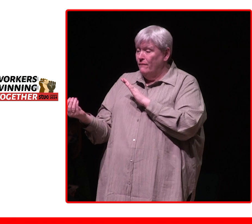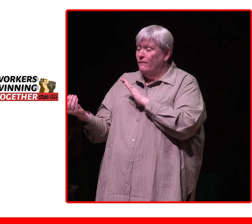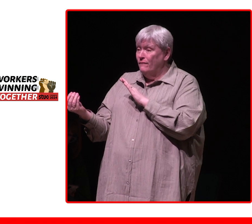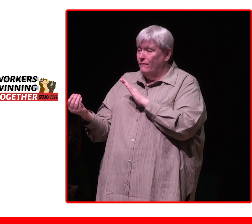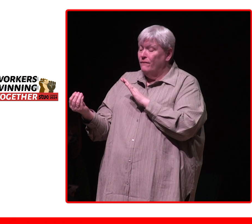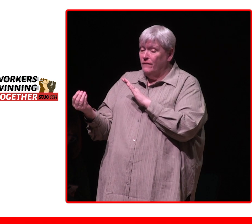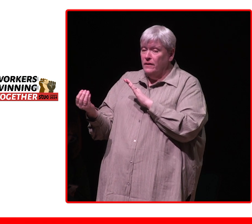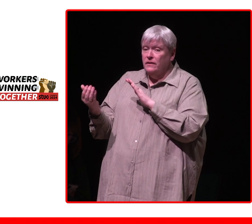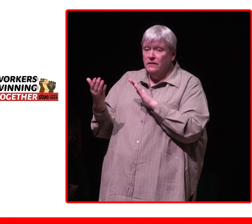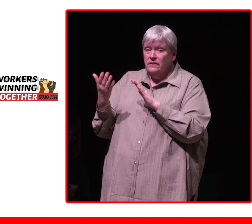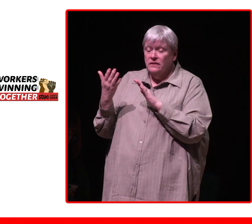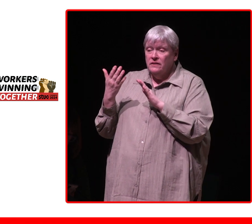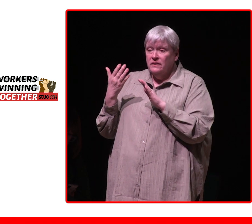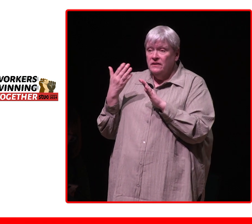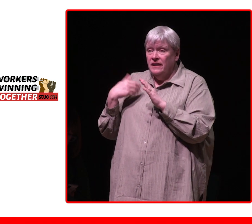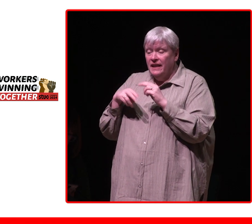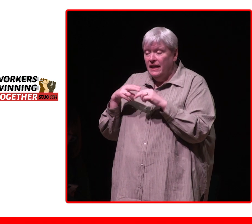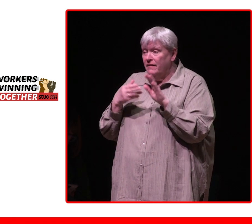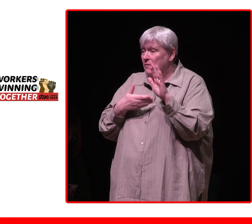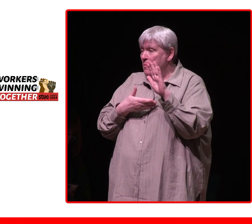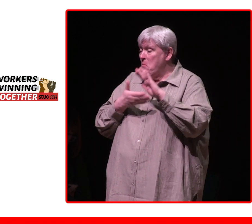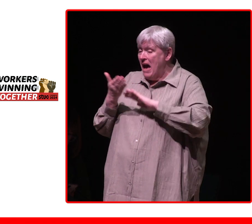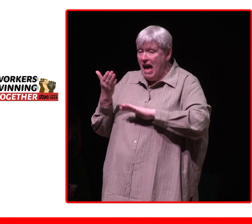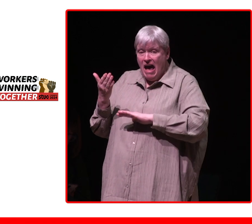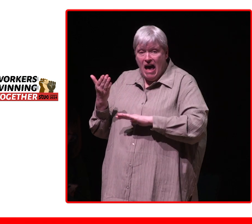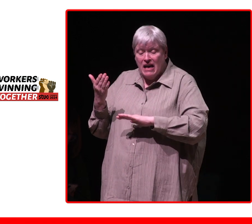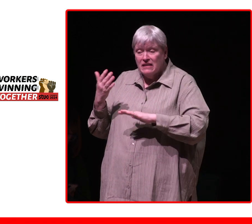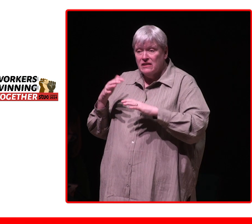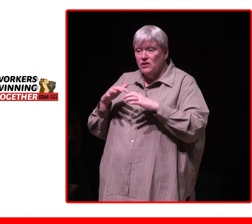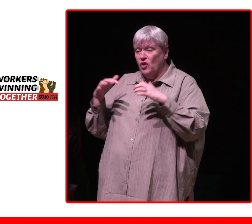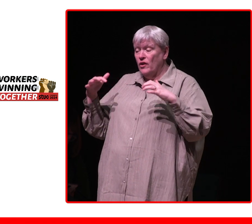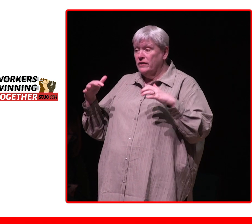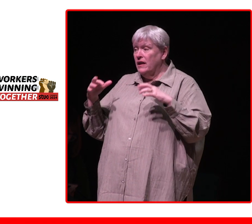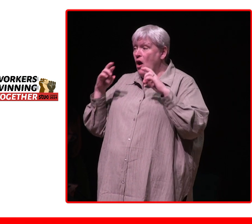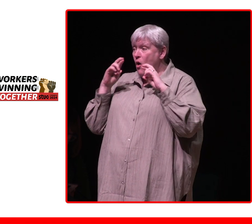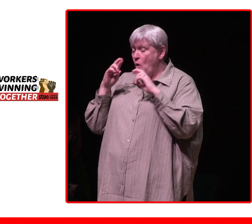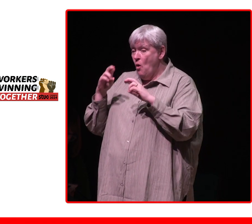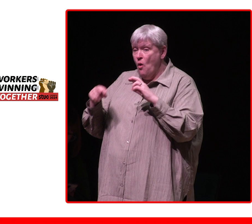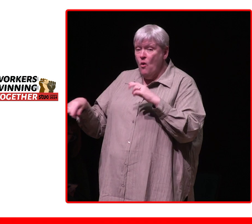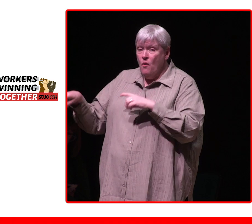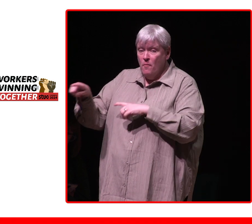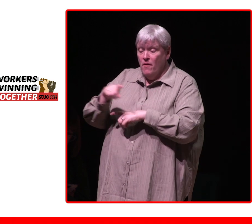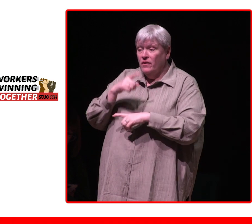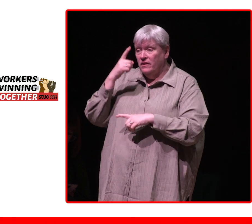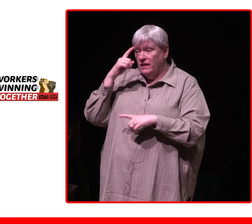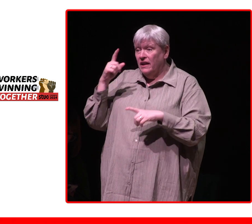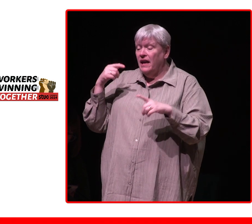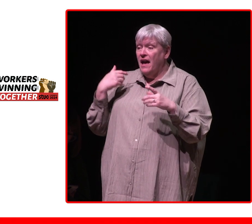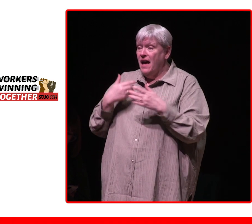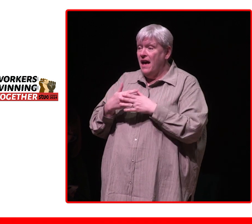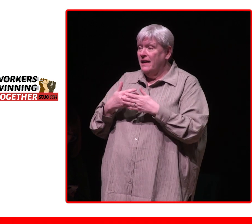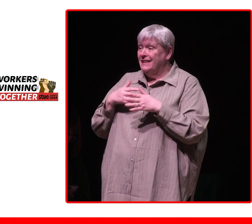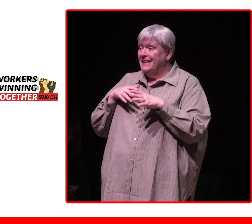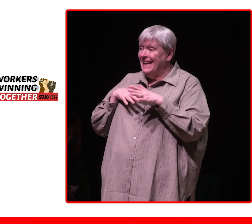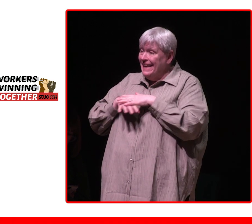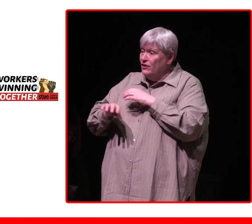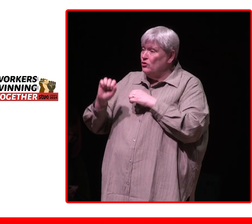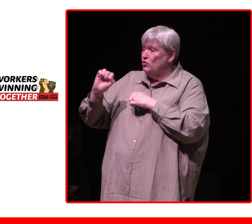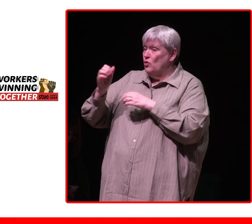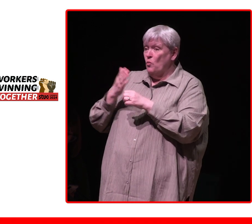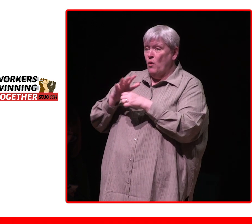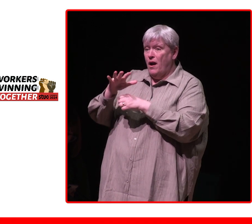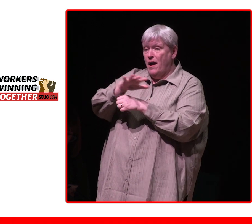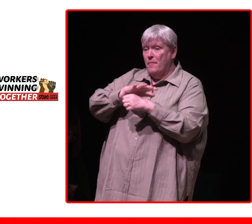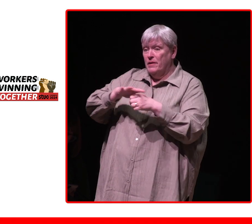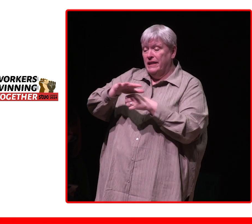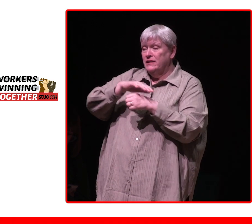is to pass at Congress, I hope that you will be able to take this out back into your workplaces,